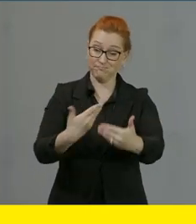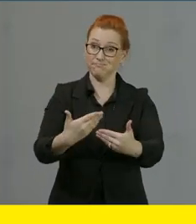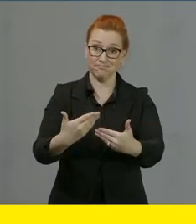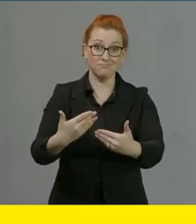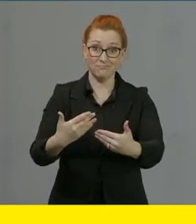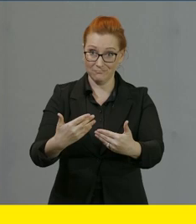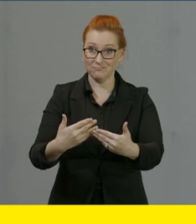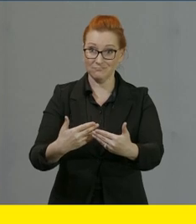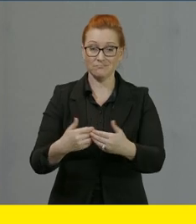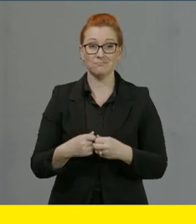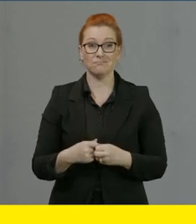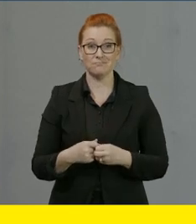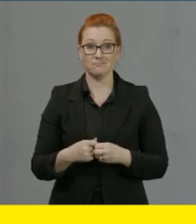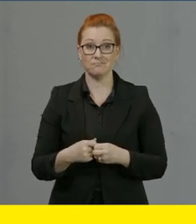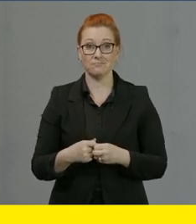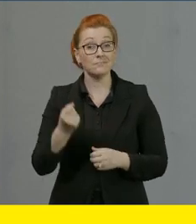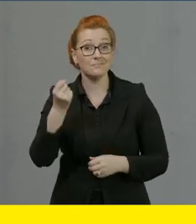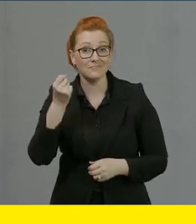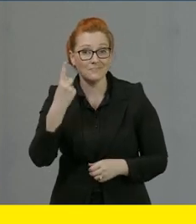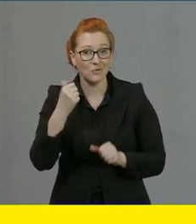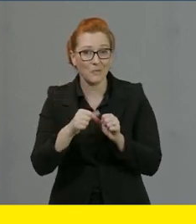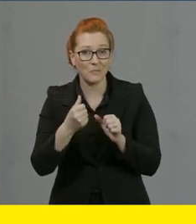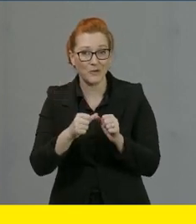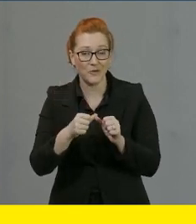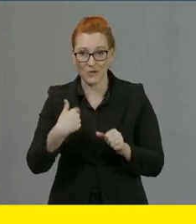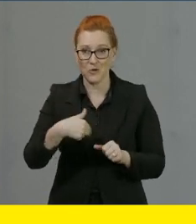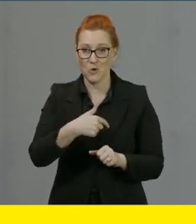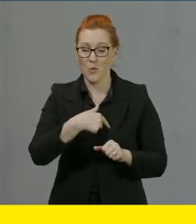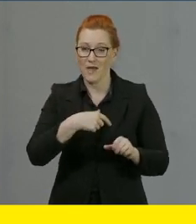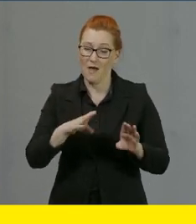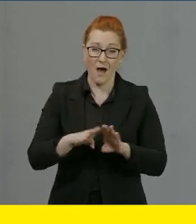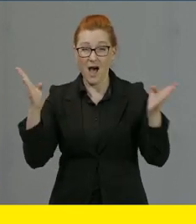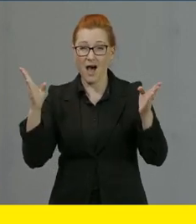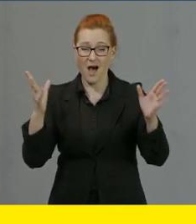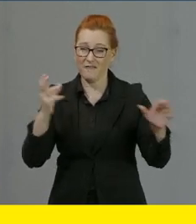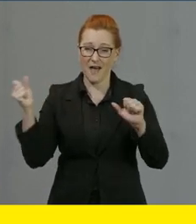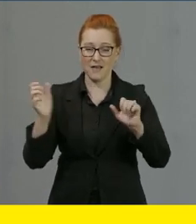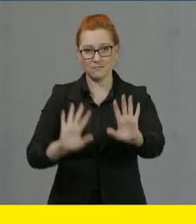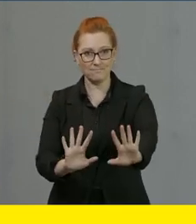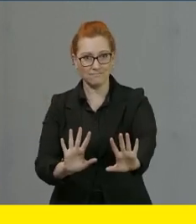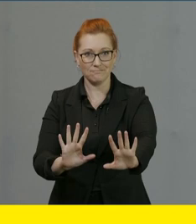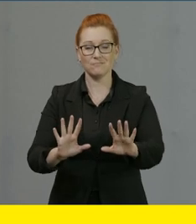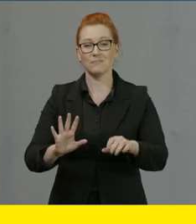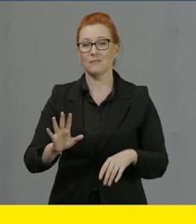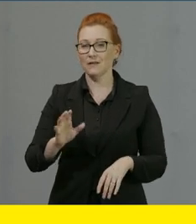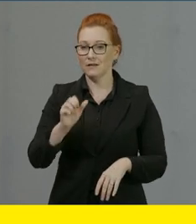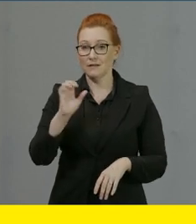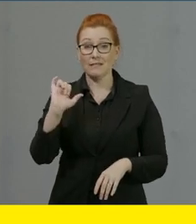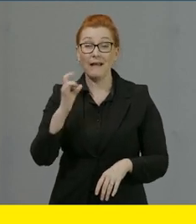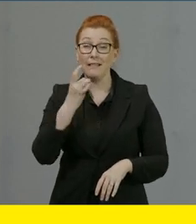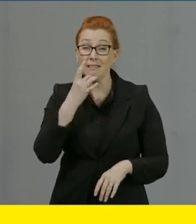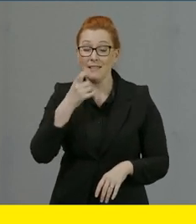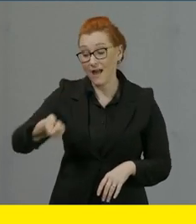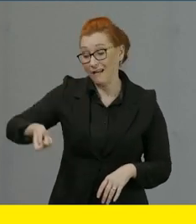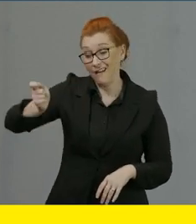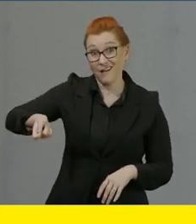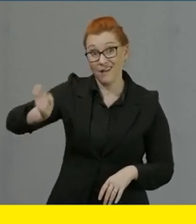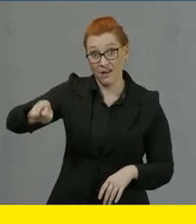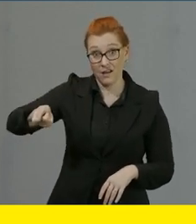Our approach has not been a light switch. It has been turning that light dial responsibly